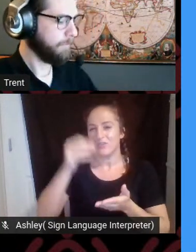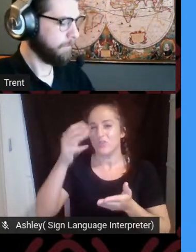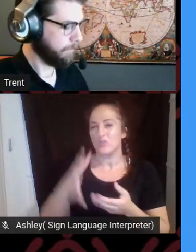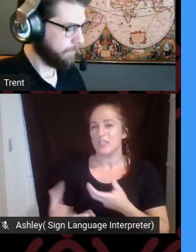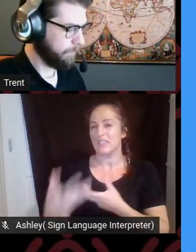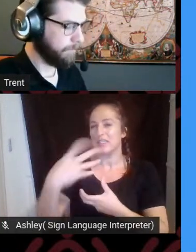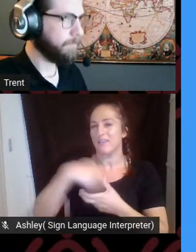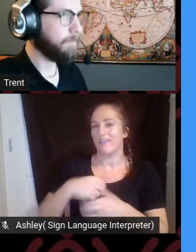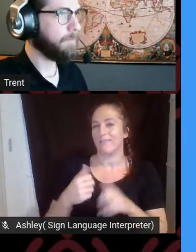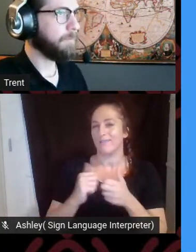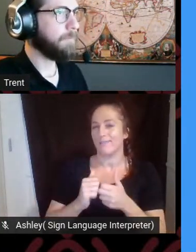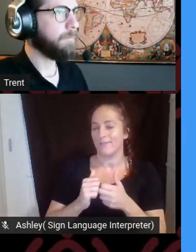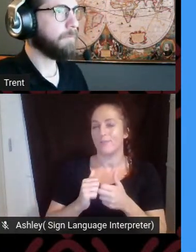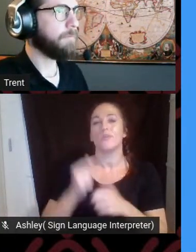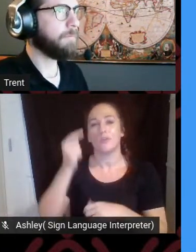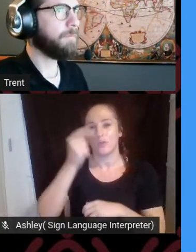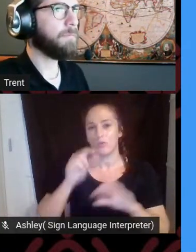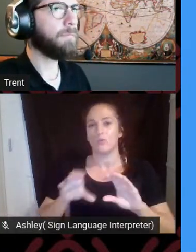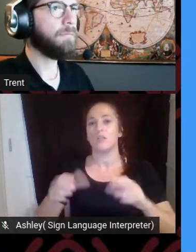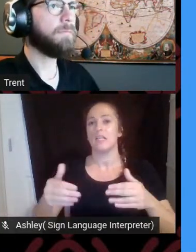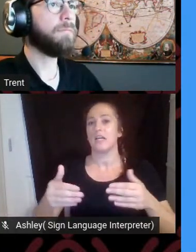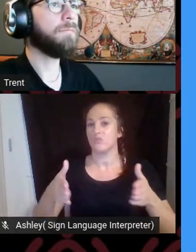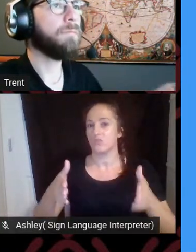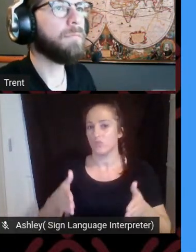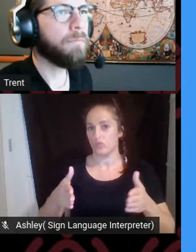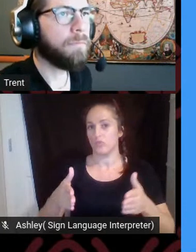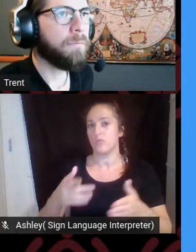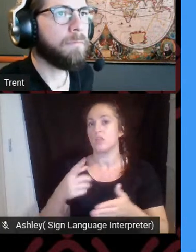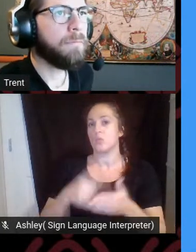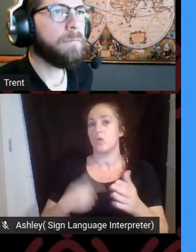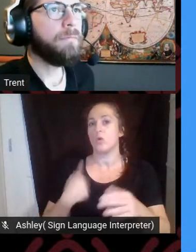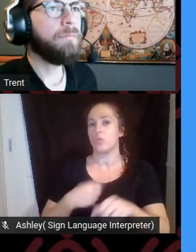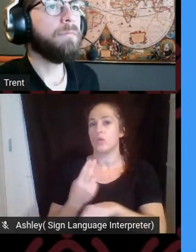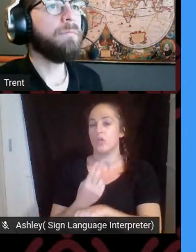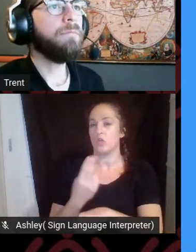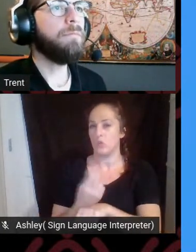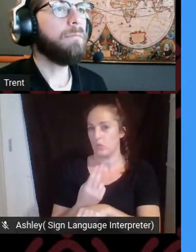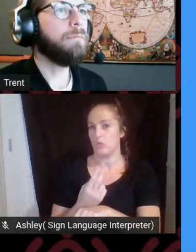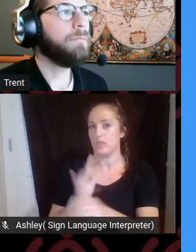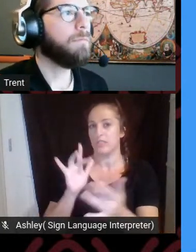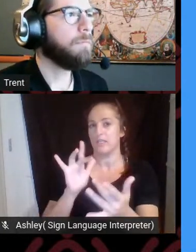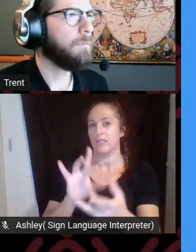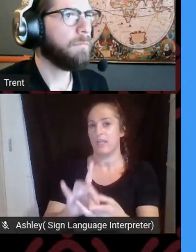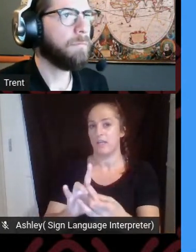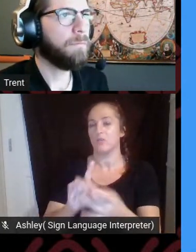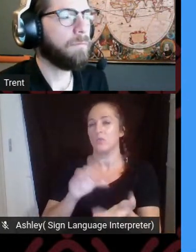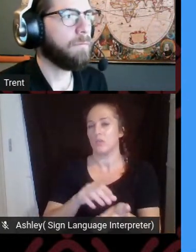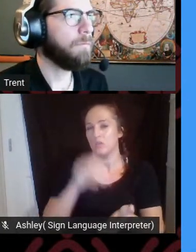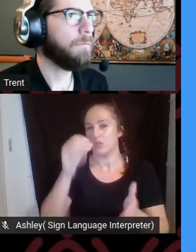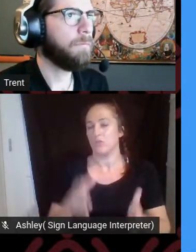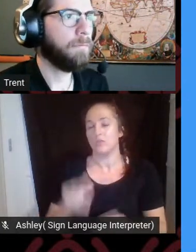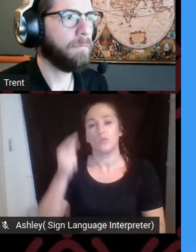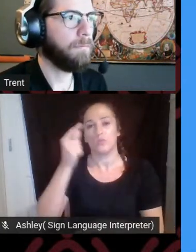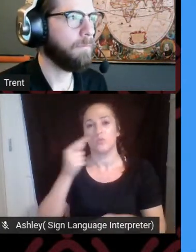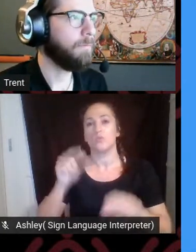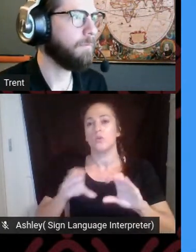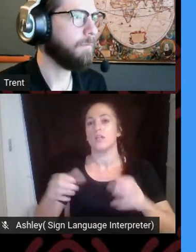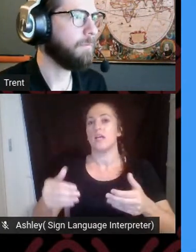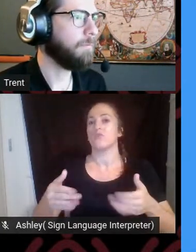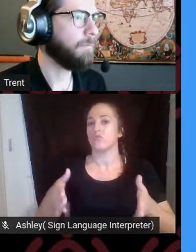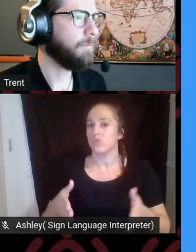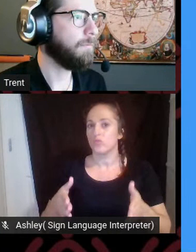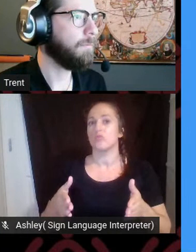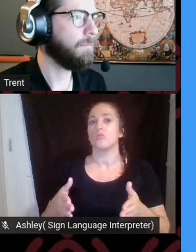engaged? Google Classroom is going to be one of the main ways that we do that. Of course, Google Classroom, we have done